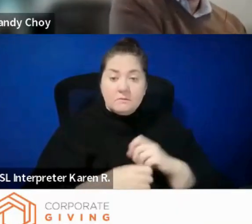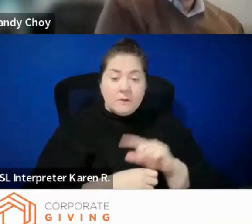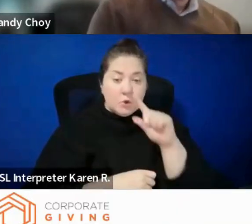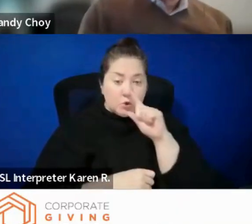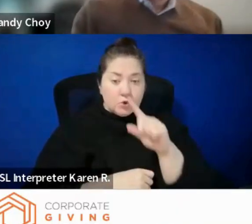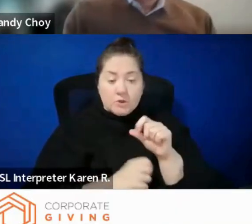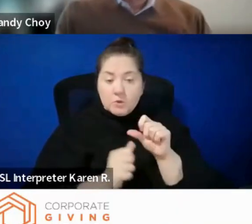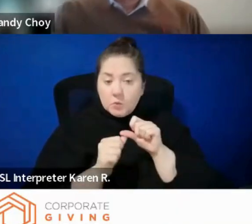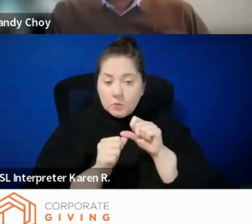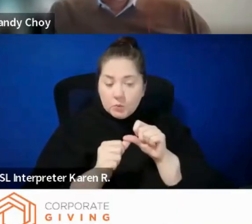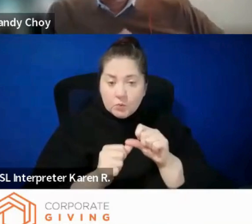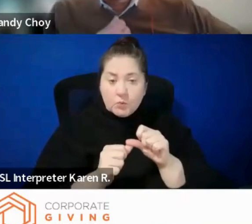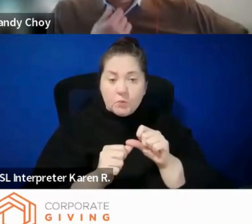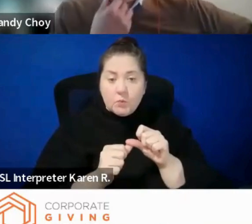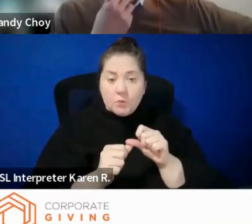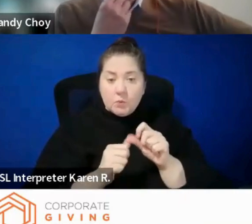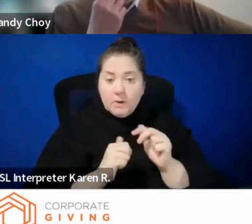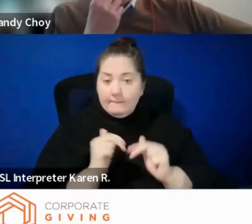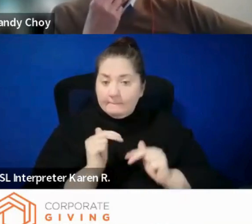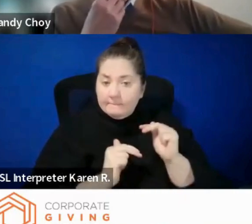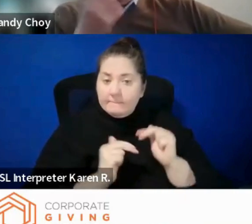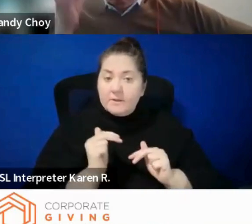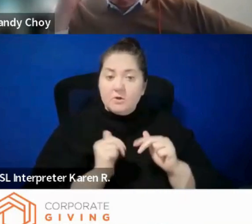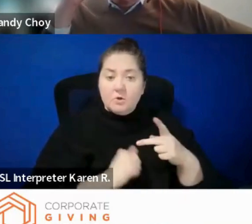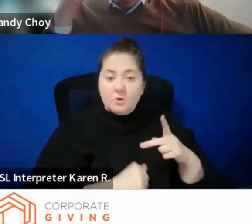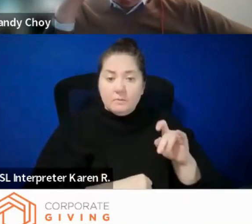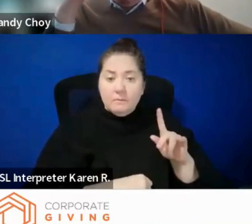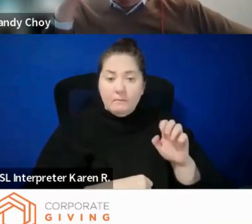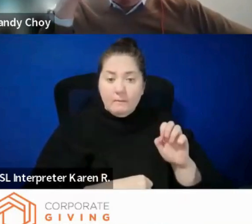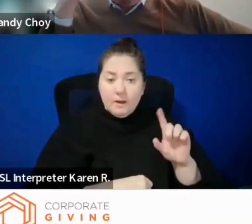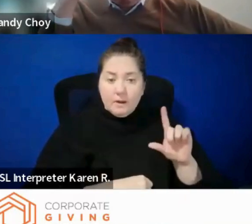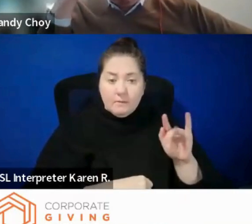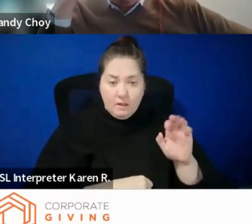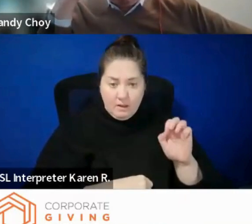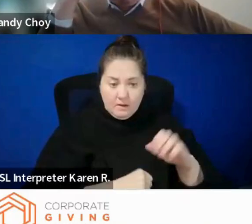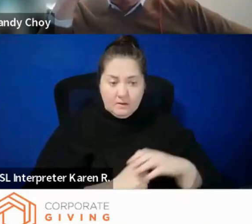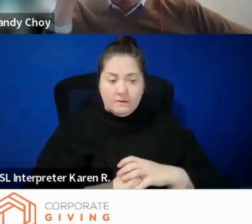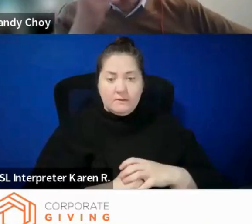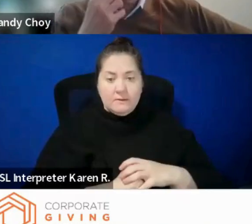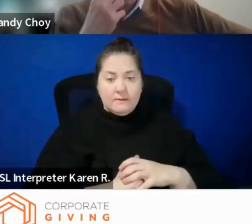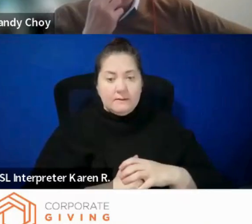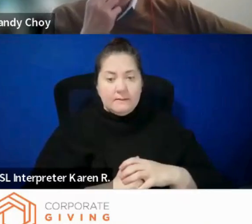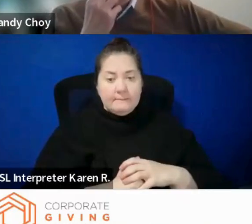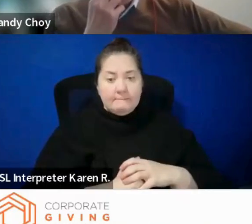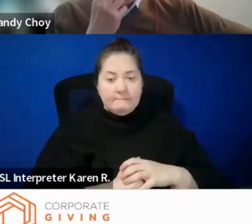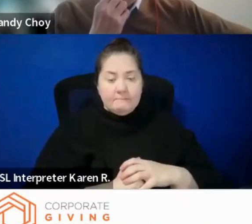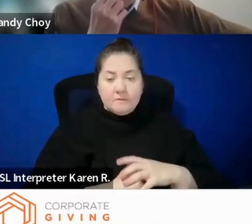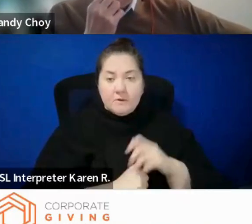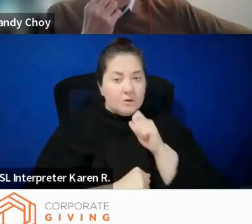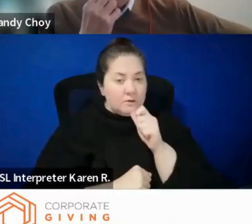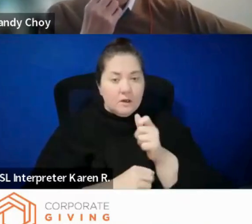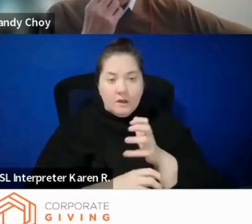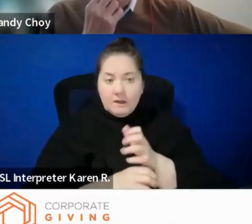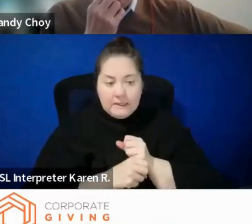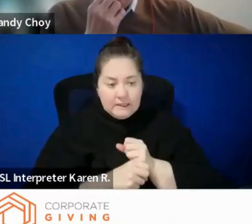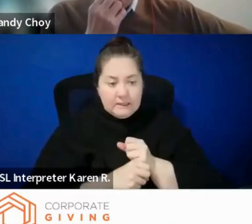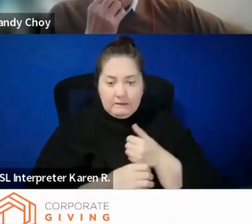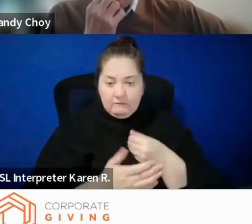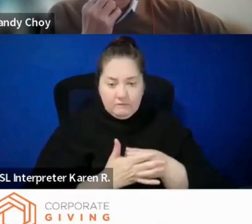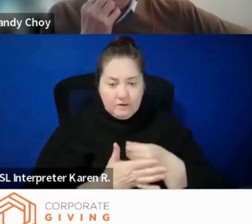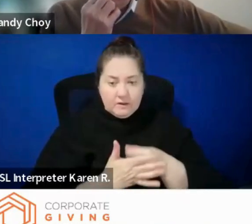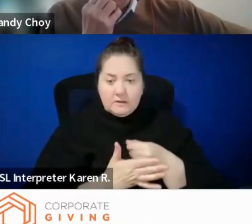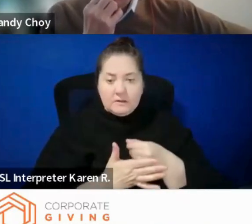are continuing to build your pipeline. Okay, because if you're not getting